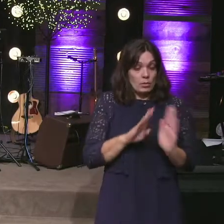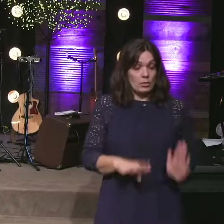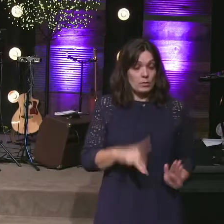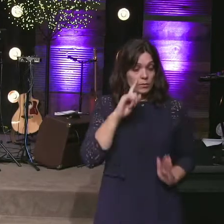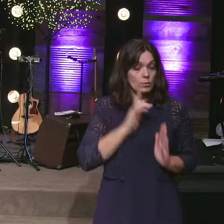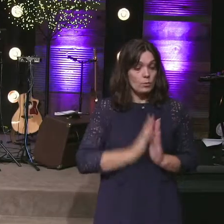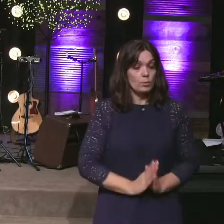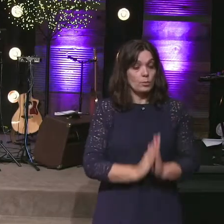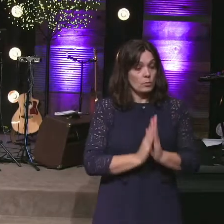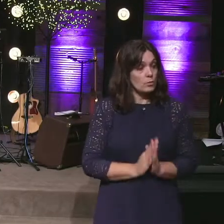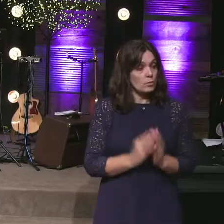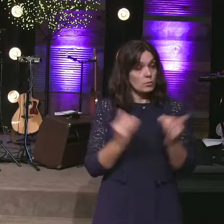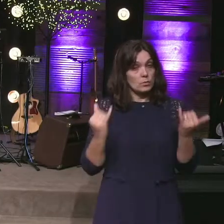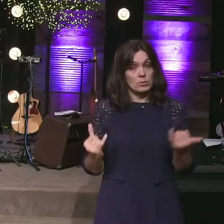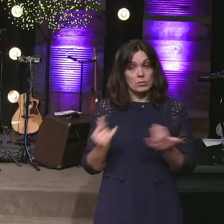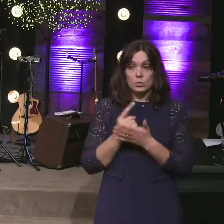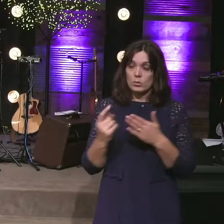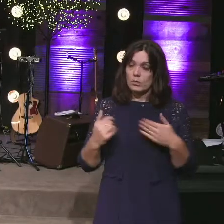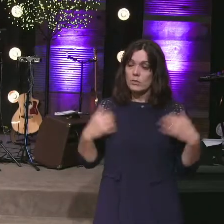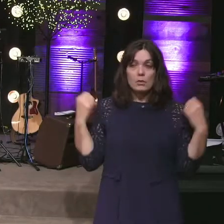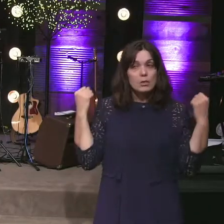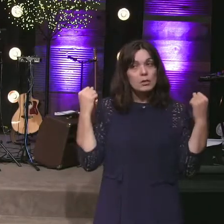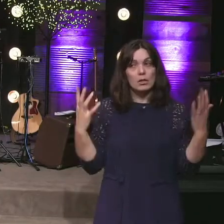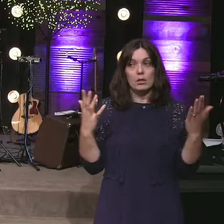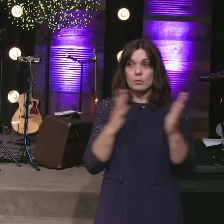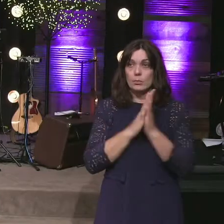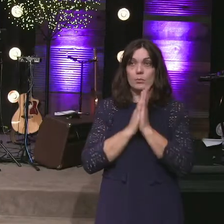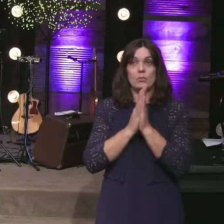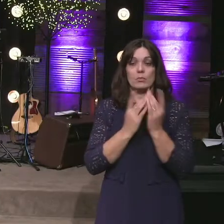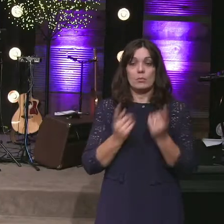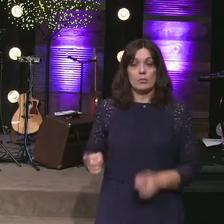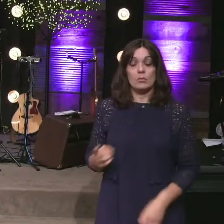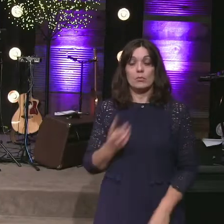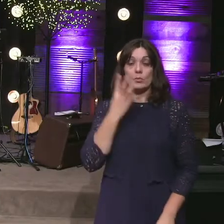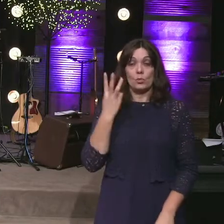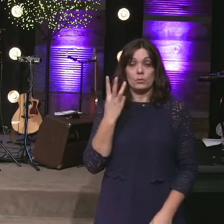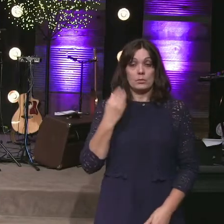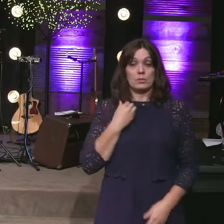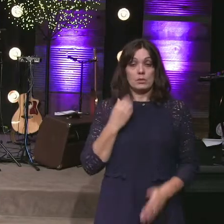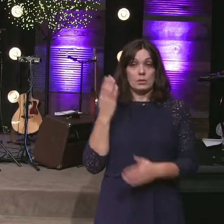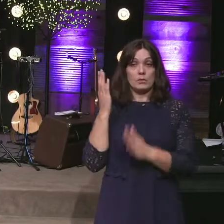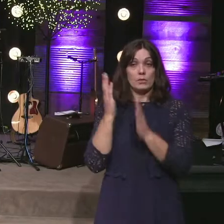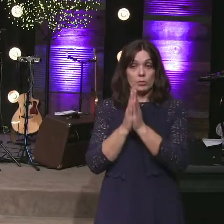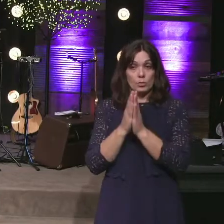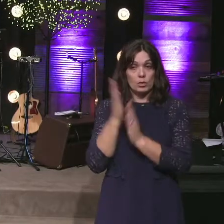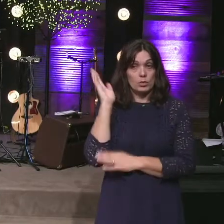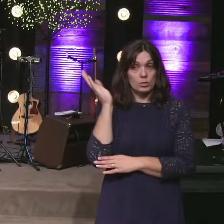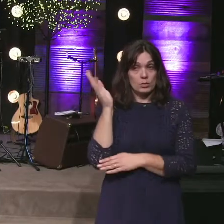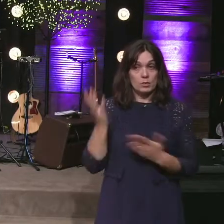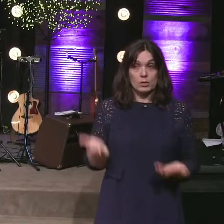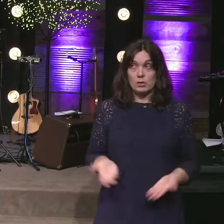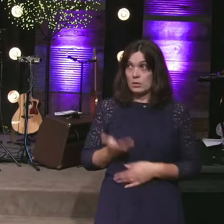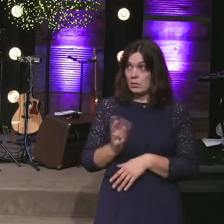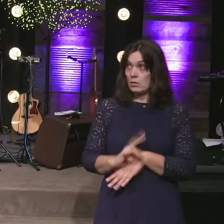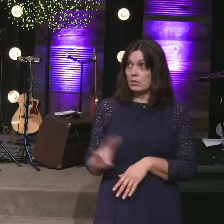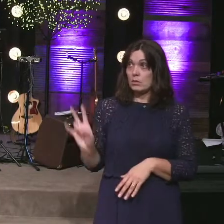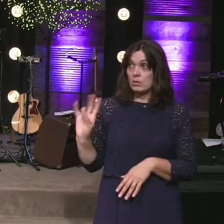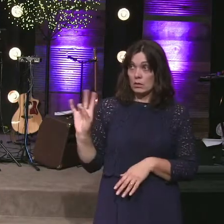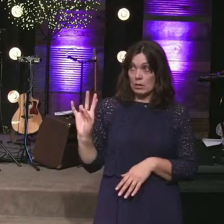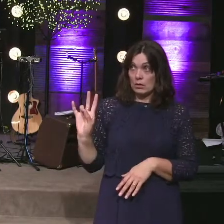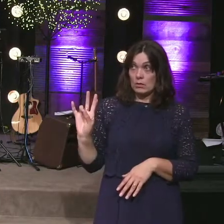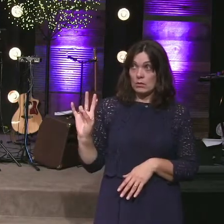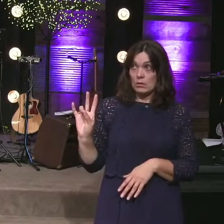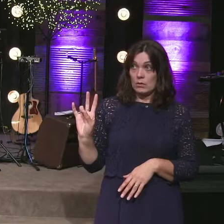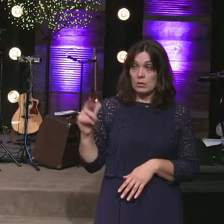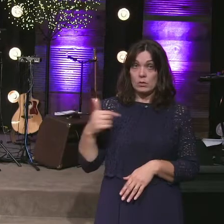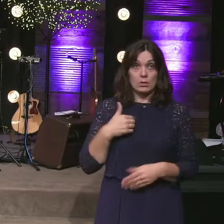this week, we've got lots of prayer coming up. And Wednesday night, we're having a prayer service at church at 7 o'clock. And so I'm